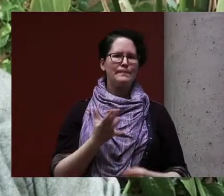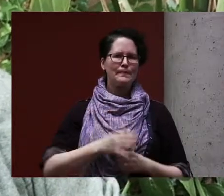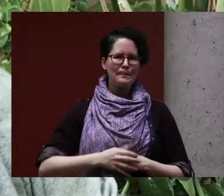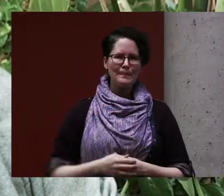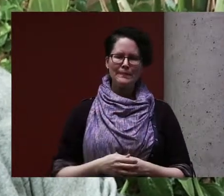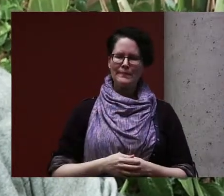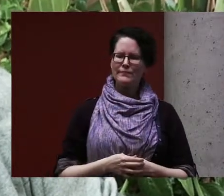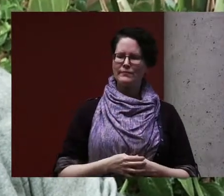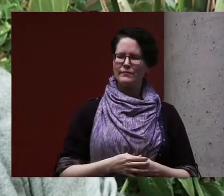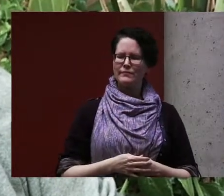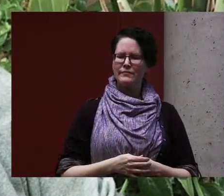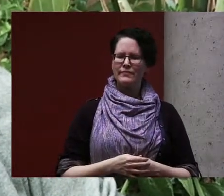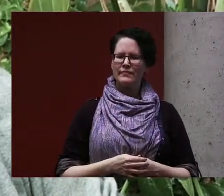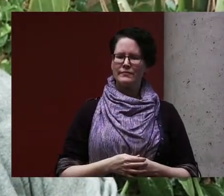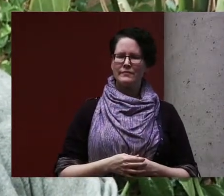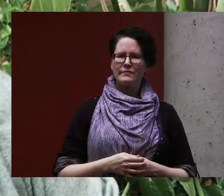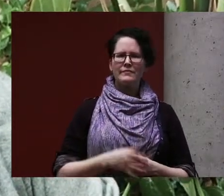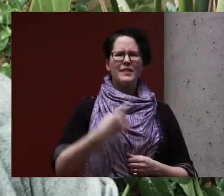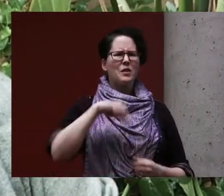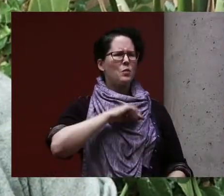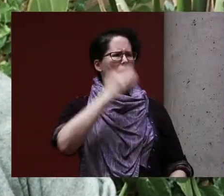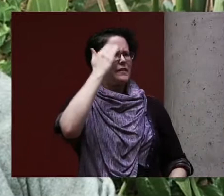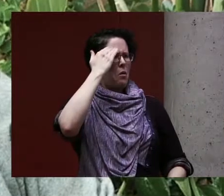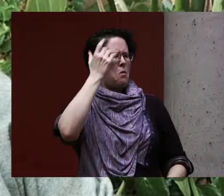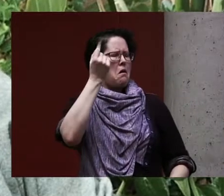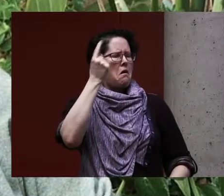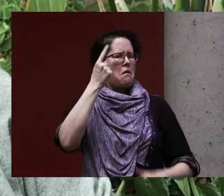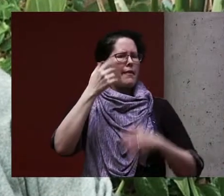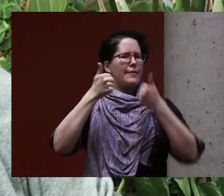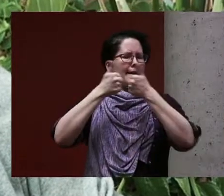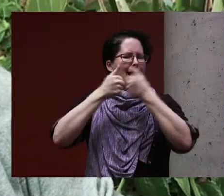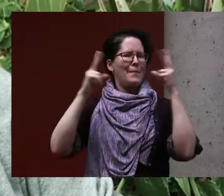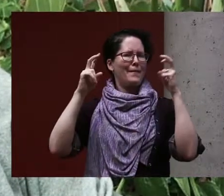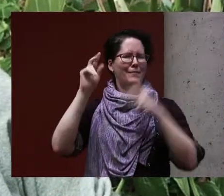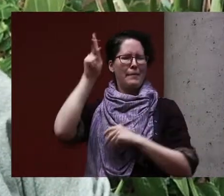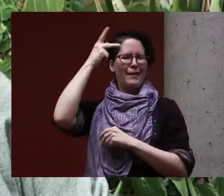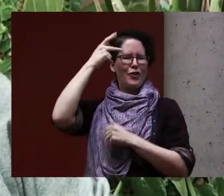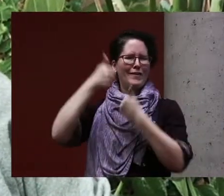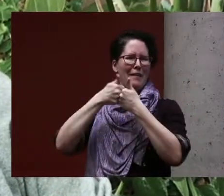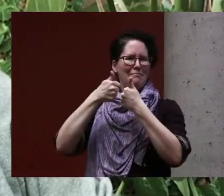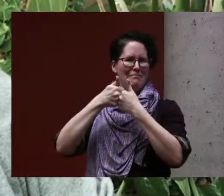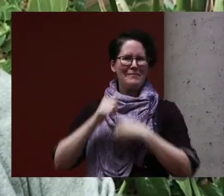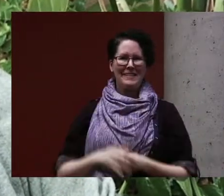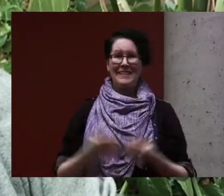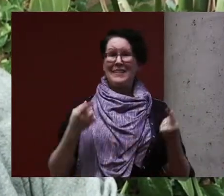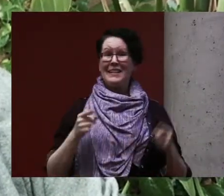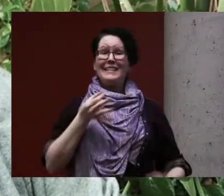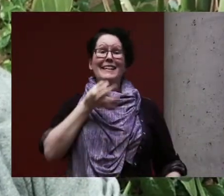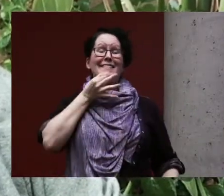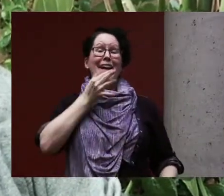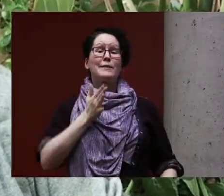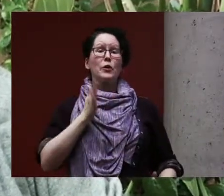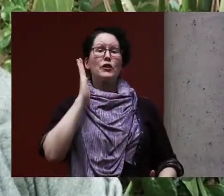Now, we know the game, we know the pushback. The experts will come out